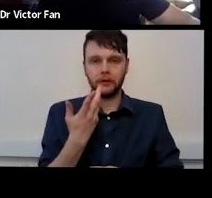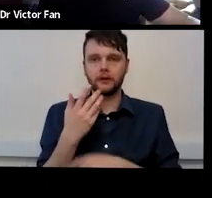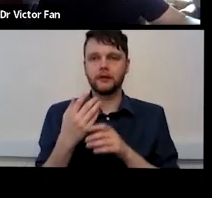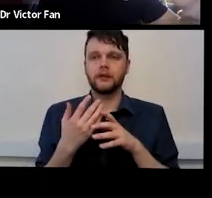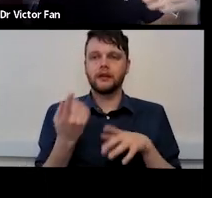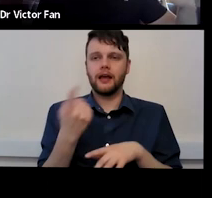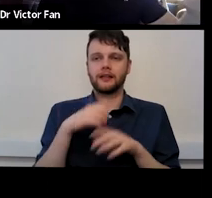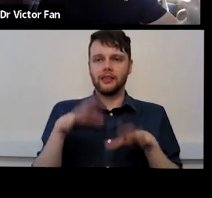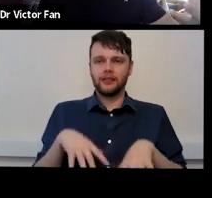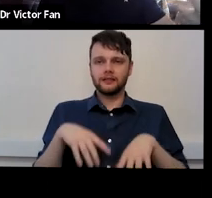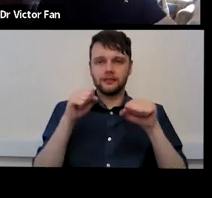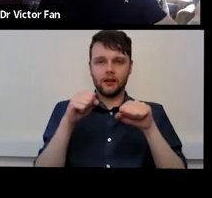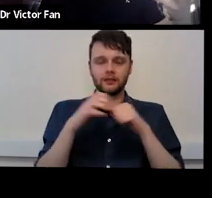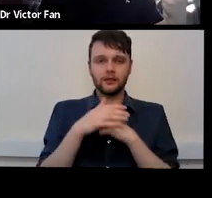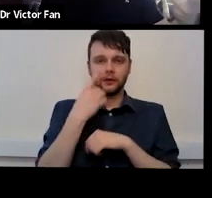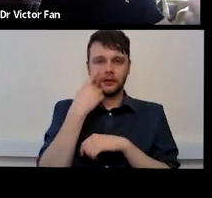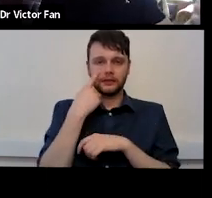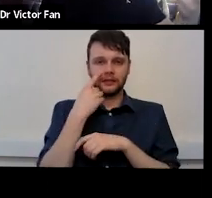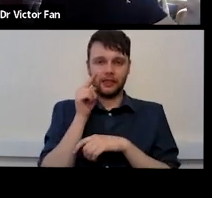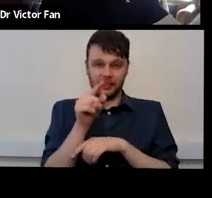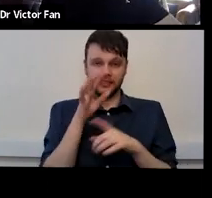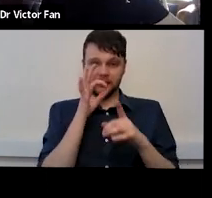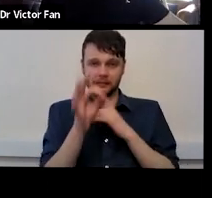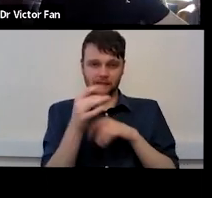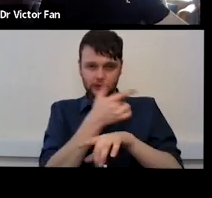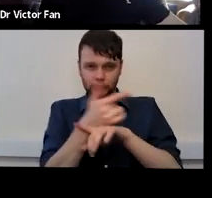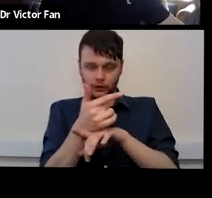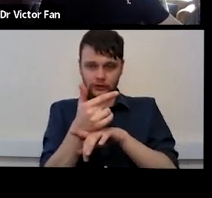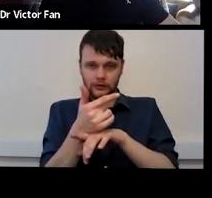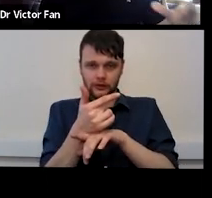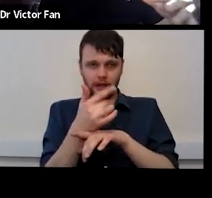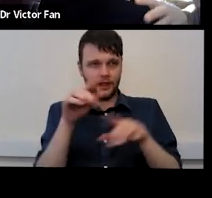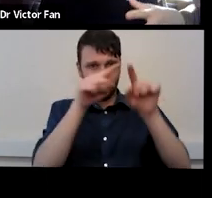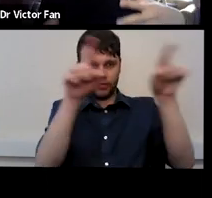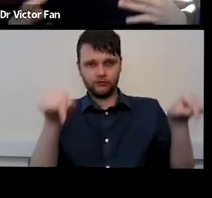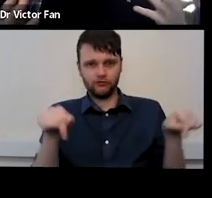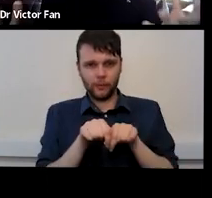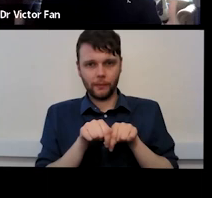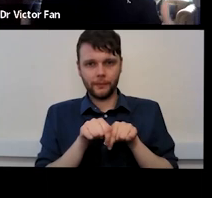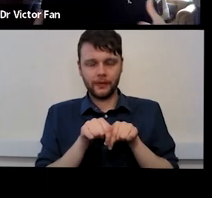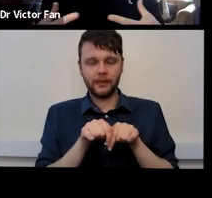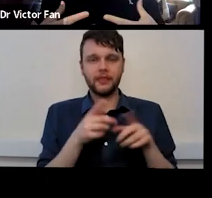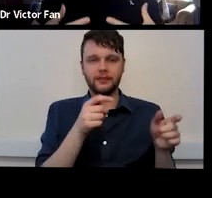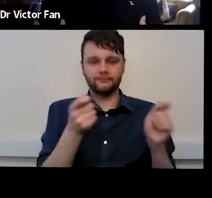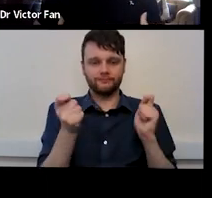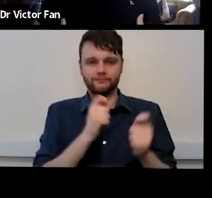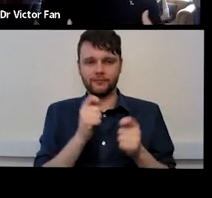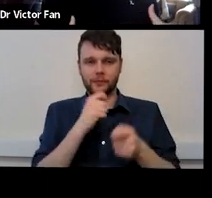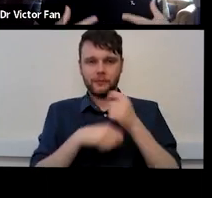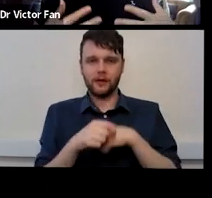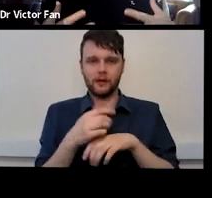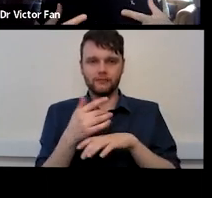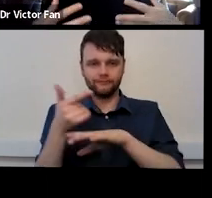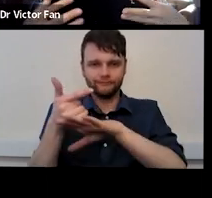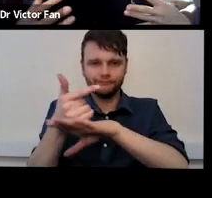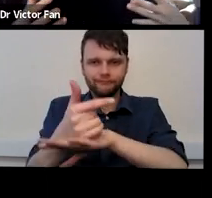beginning, you can see a shot, this particular shot, a long shot of the living room, And then it cuts to a three-quarter